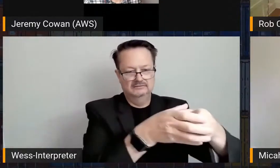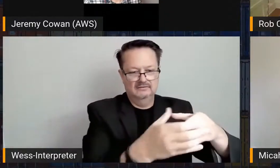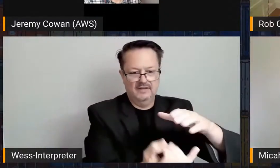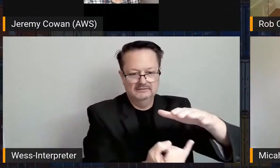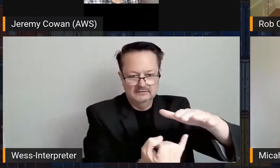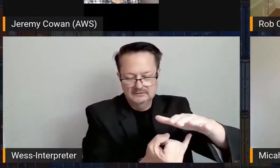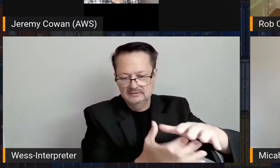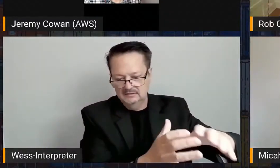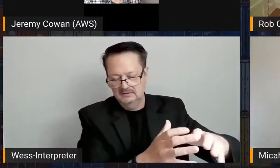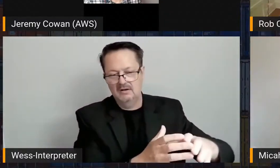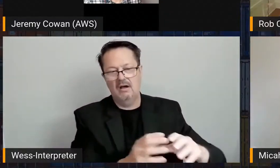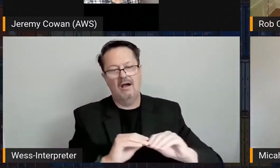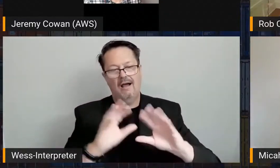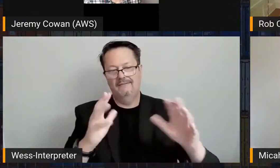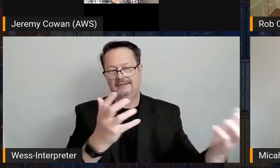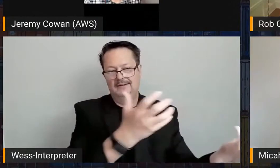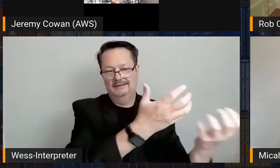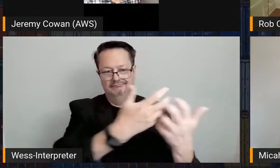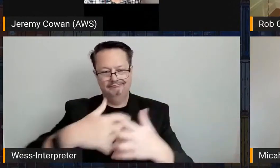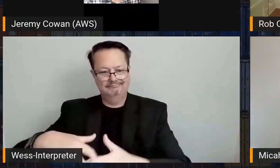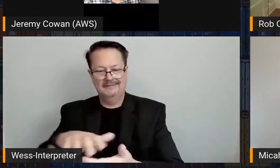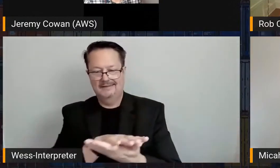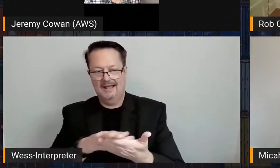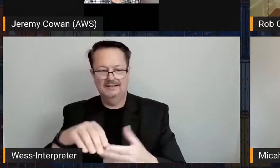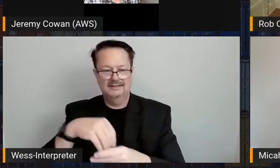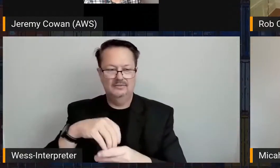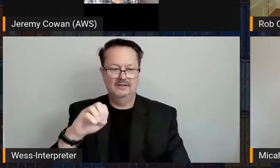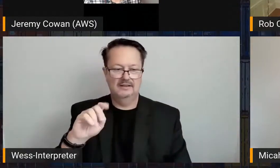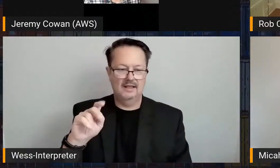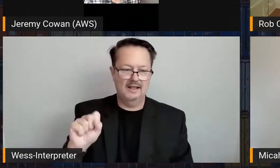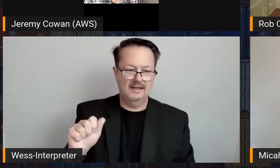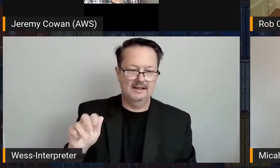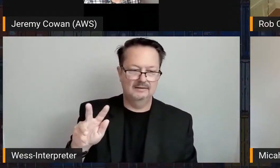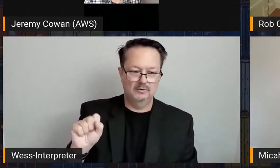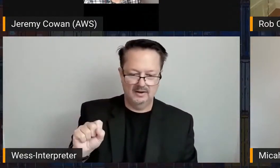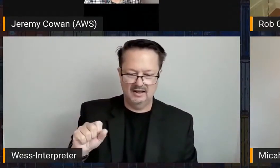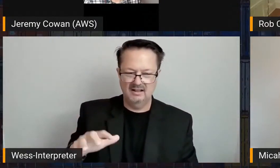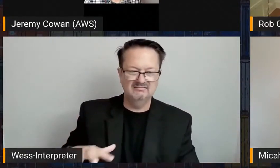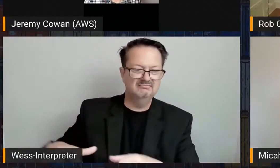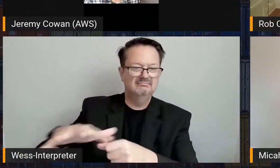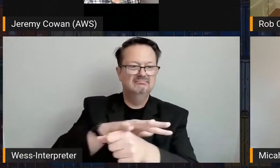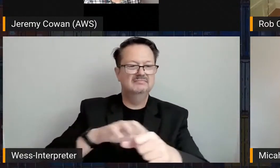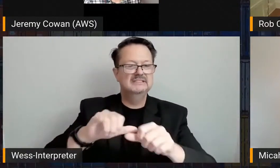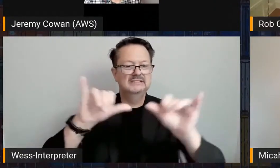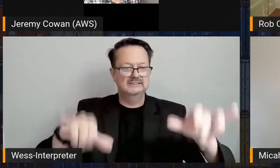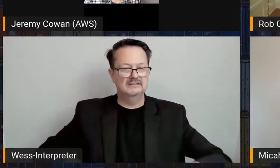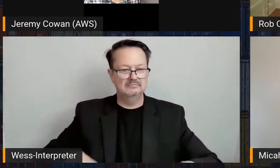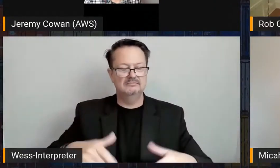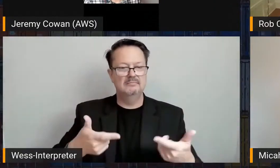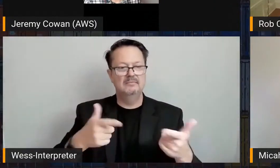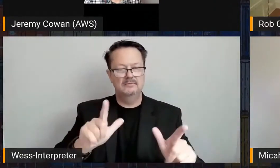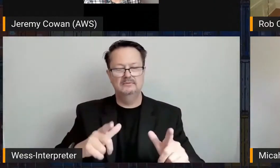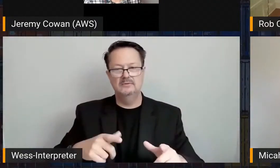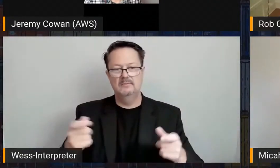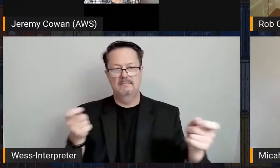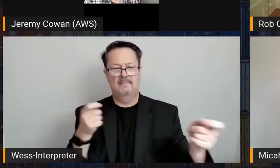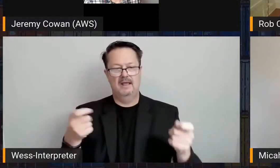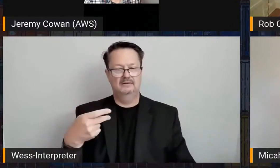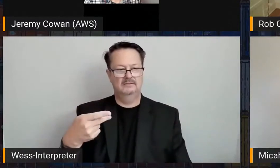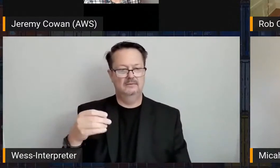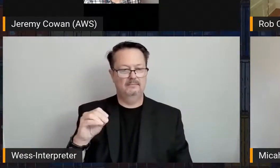Obviously, it integrates nicely into the EKS and AWS ecosystem and allows you to kind of manage your pods in a slightly more native